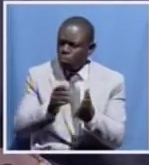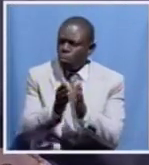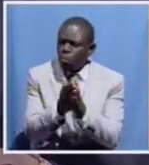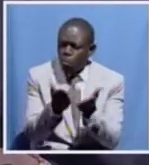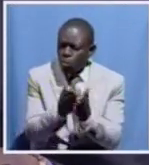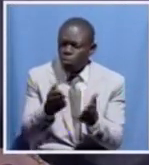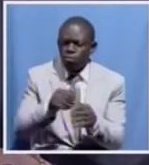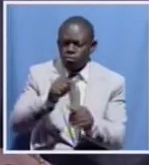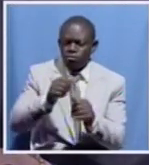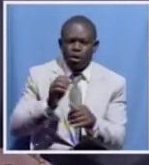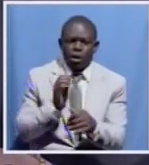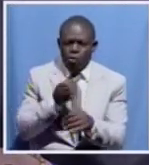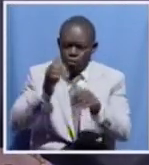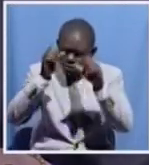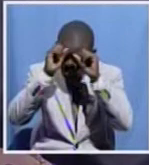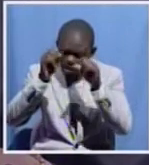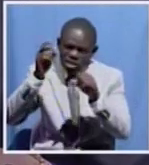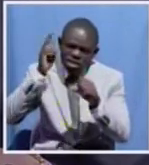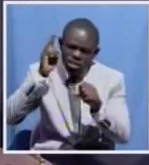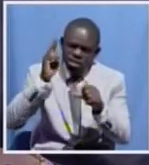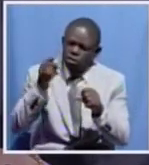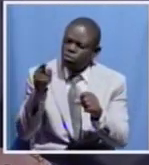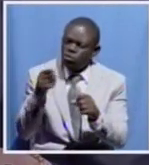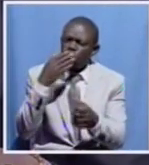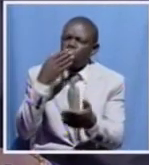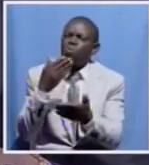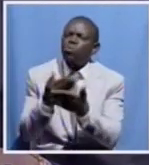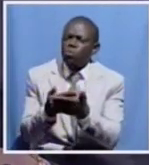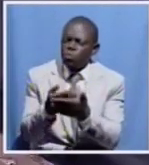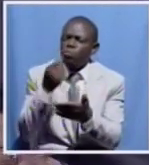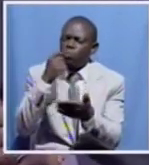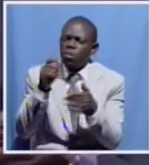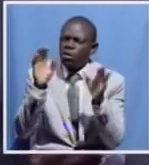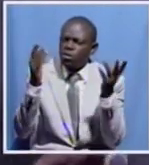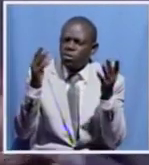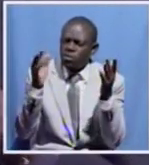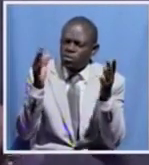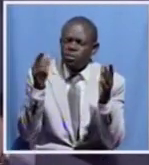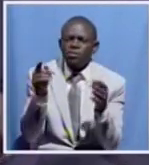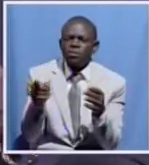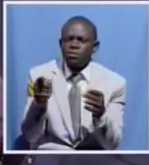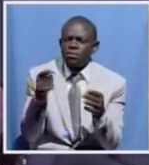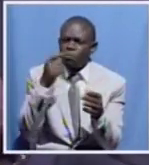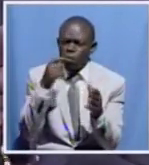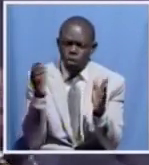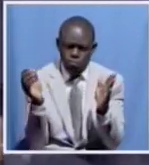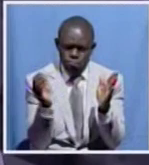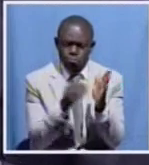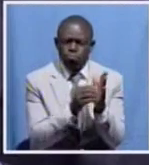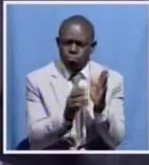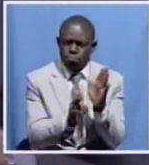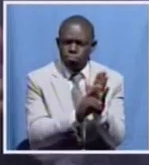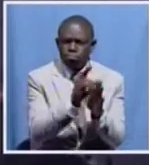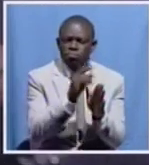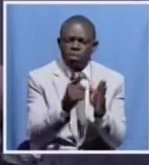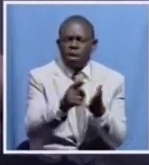of our president must be celebrated. It must be enshrined in our library and must talk